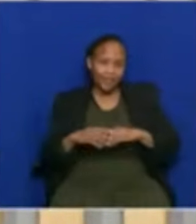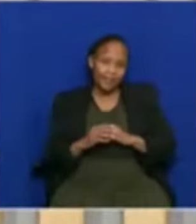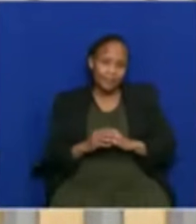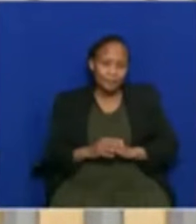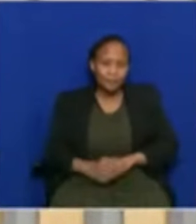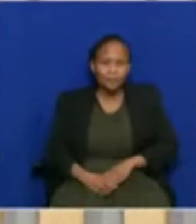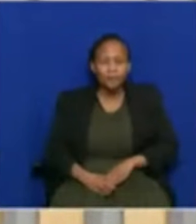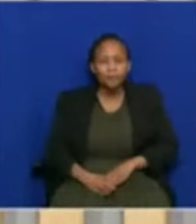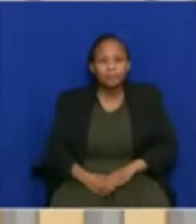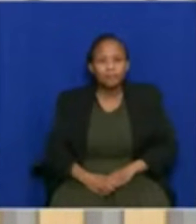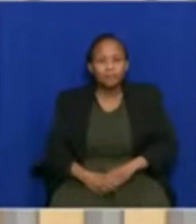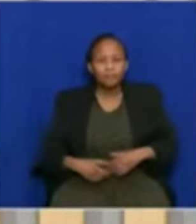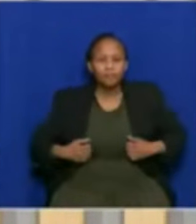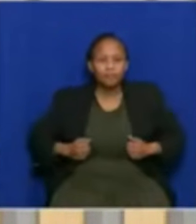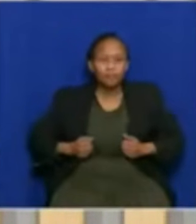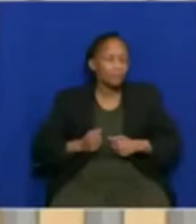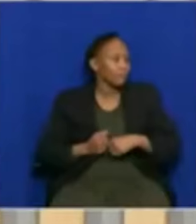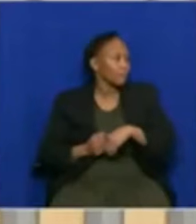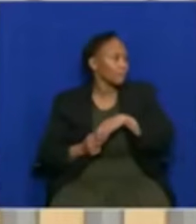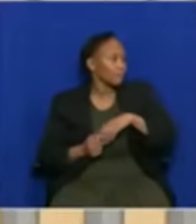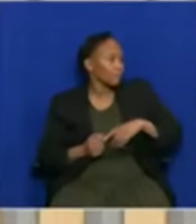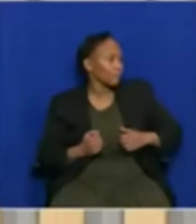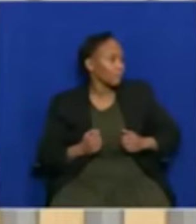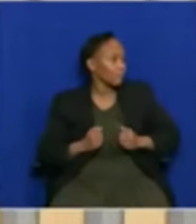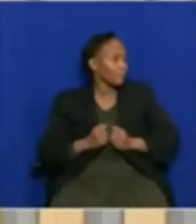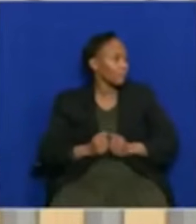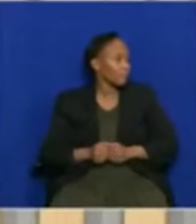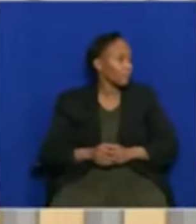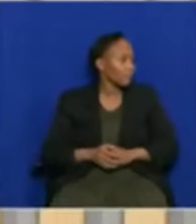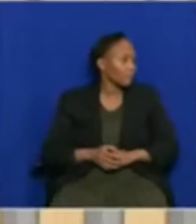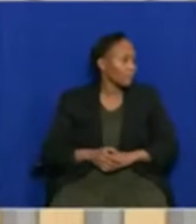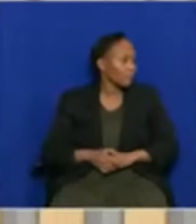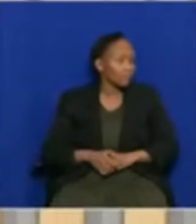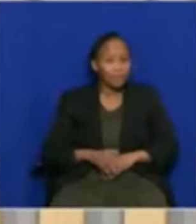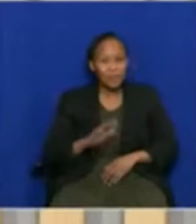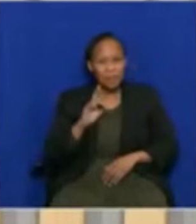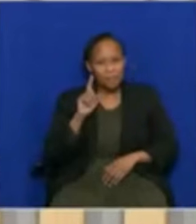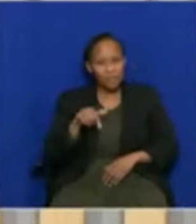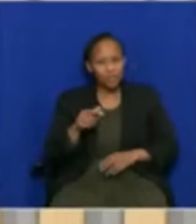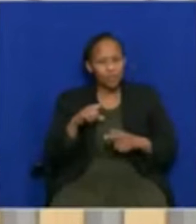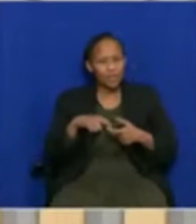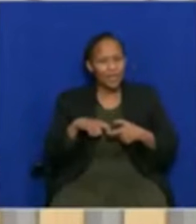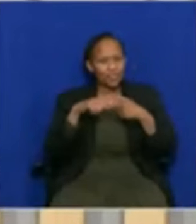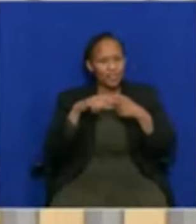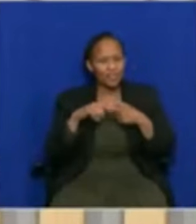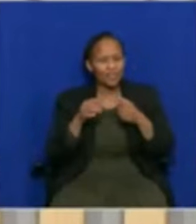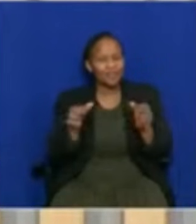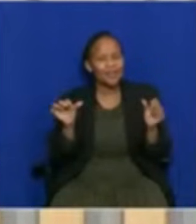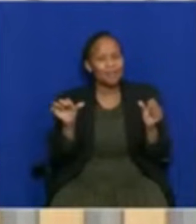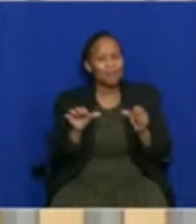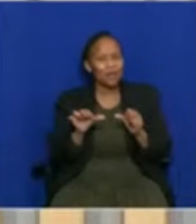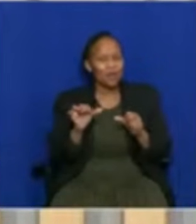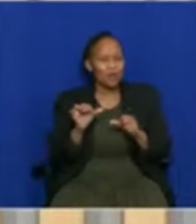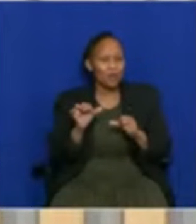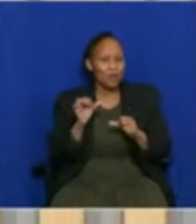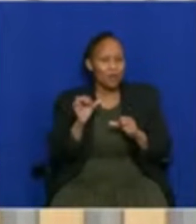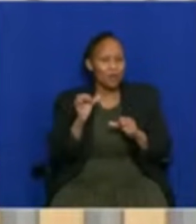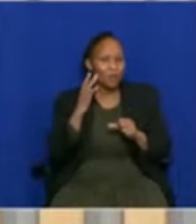Sorry, how much longer, or should we just adjourn and come back when it's indicated to us? What should we do? Should